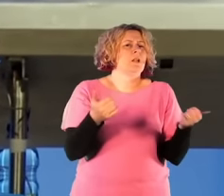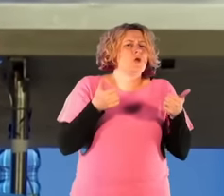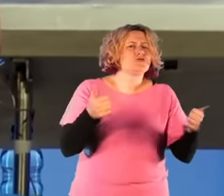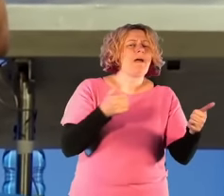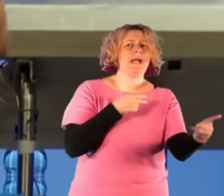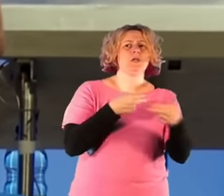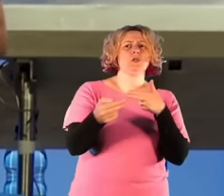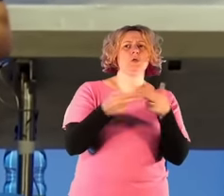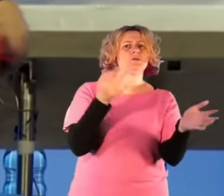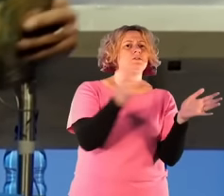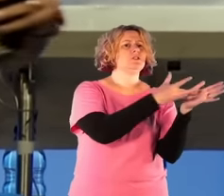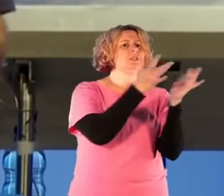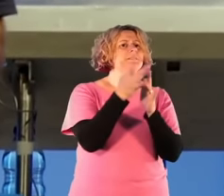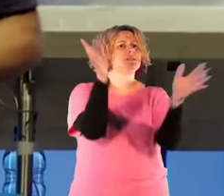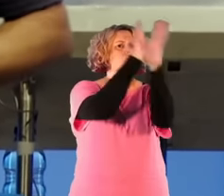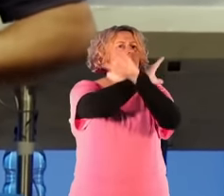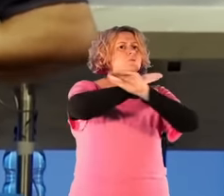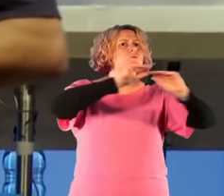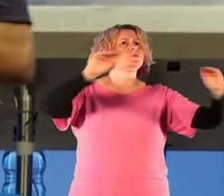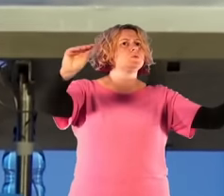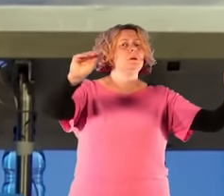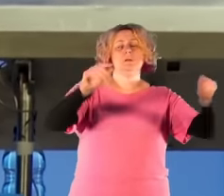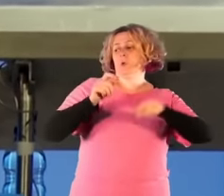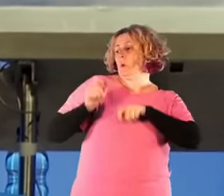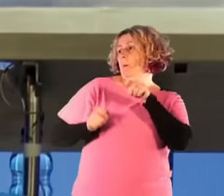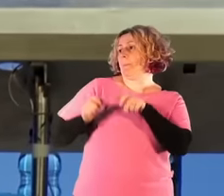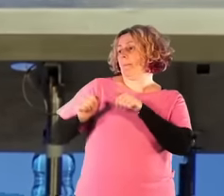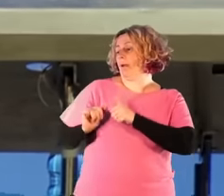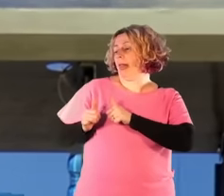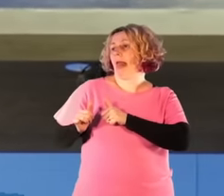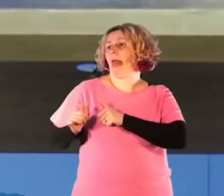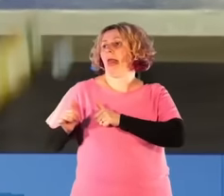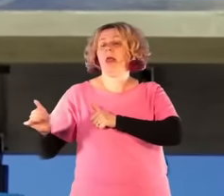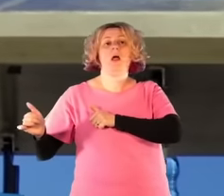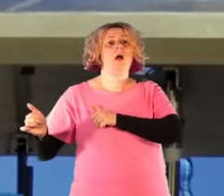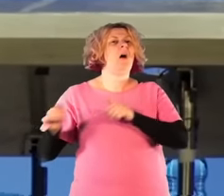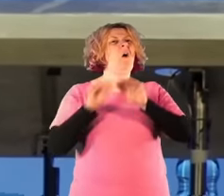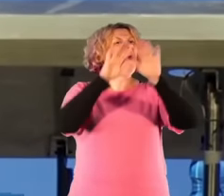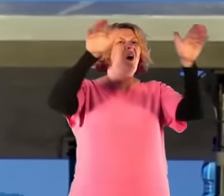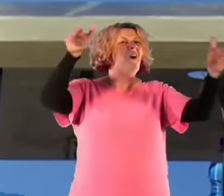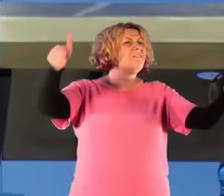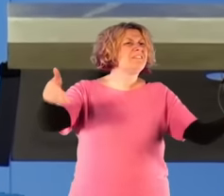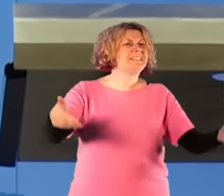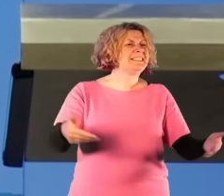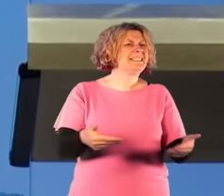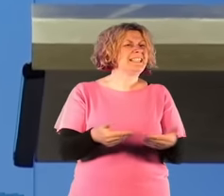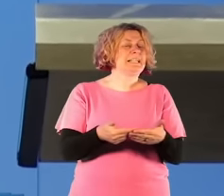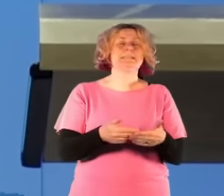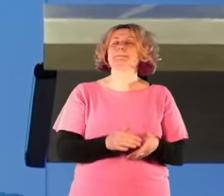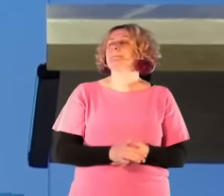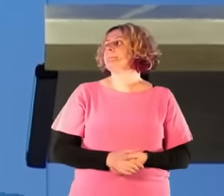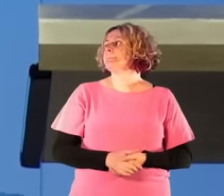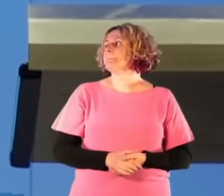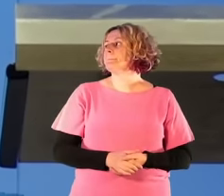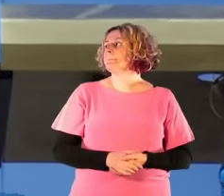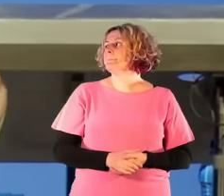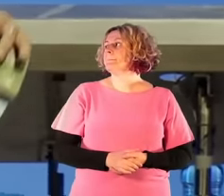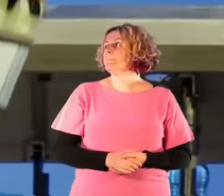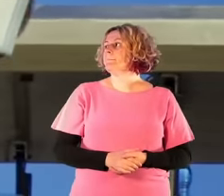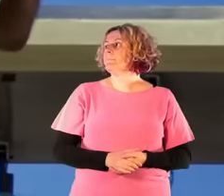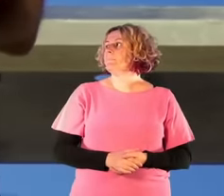of the Lord Jesus to those that we're rubbing shoulders with, but also those overseas and beyond as well.